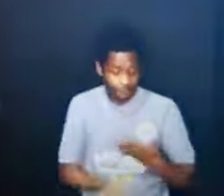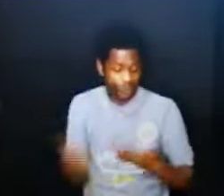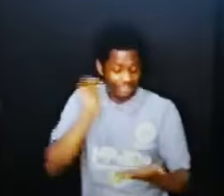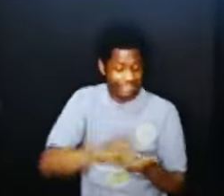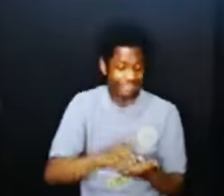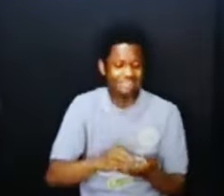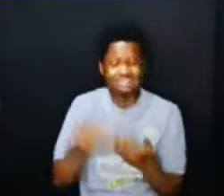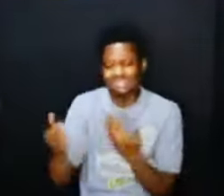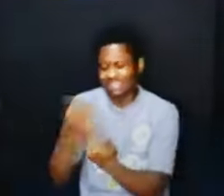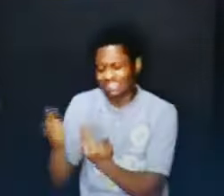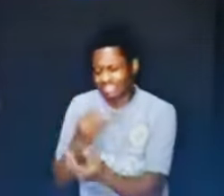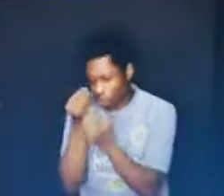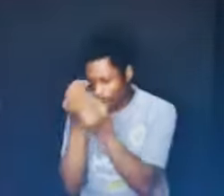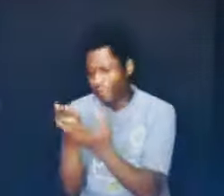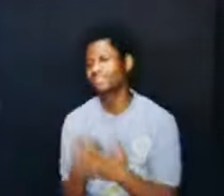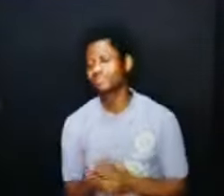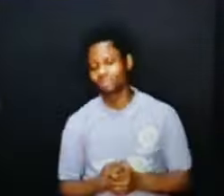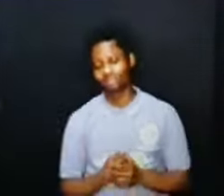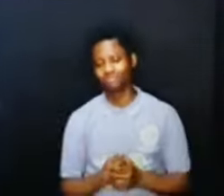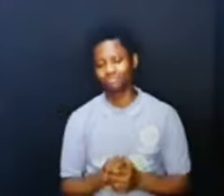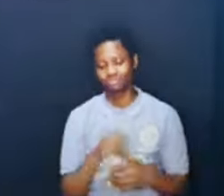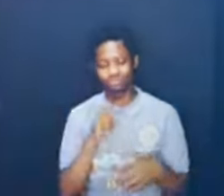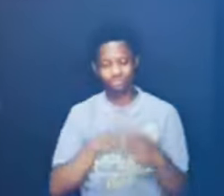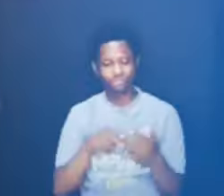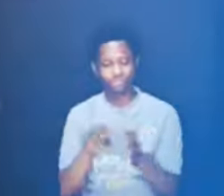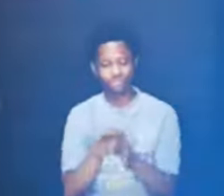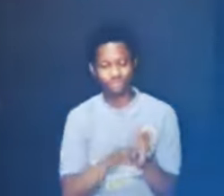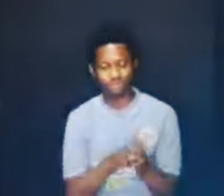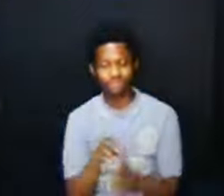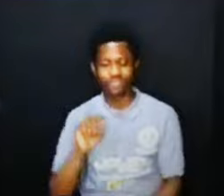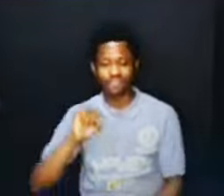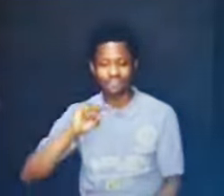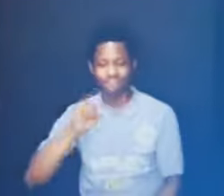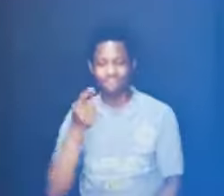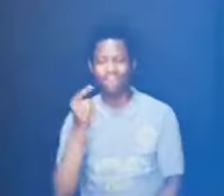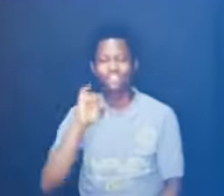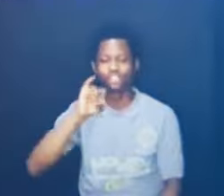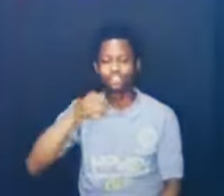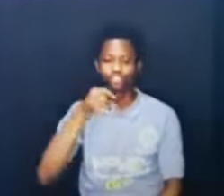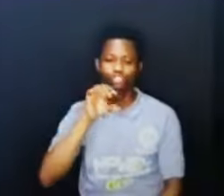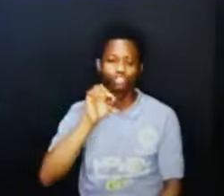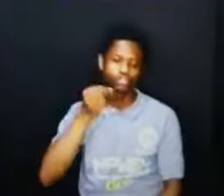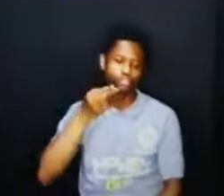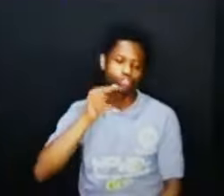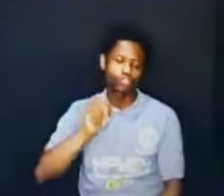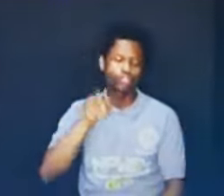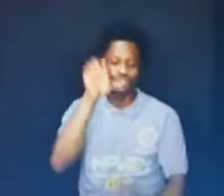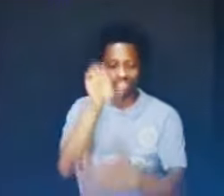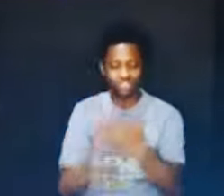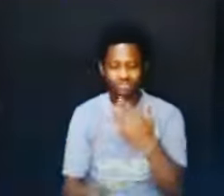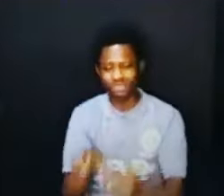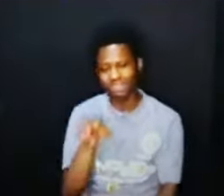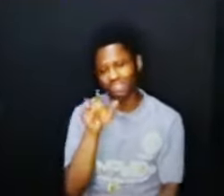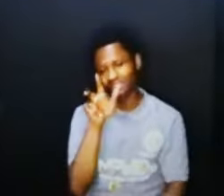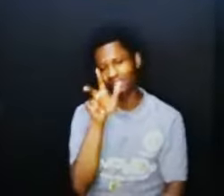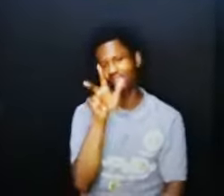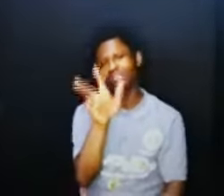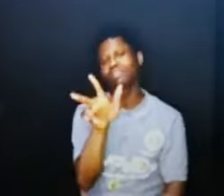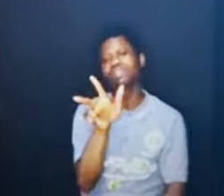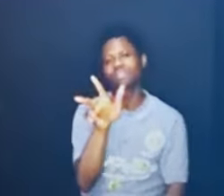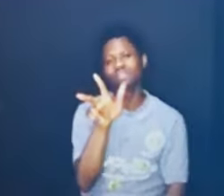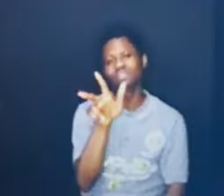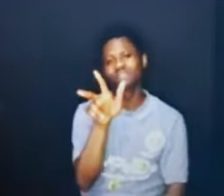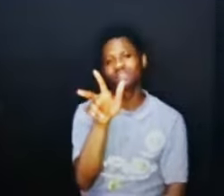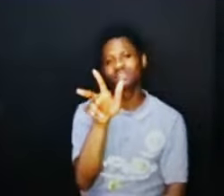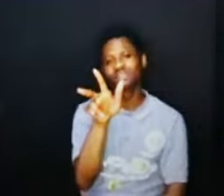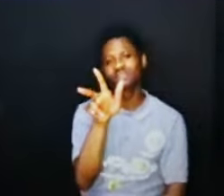e ma sense mi. 1 John chapter 3 verse 9. Mom yenhwe Yohane homa no eti Yohane homa edi kan